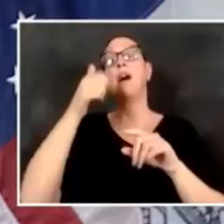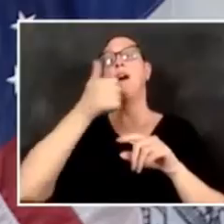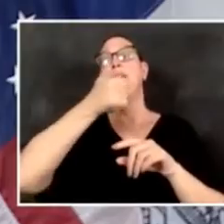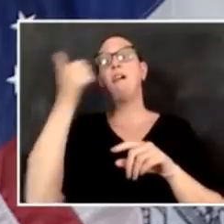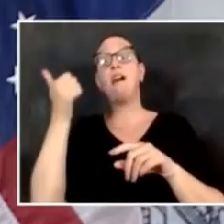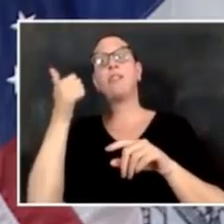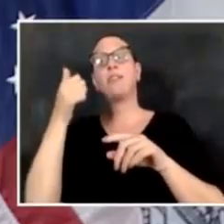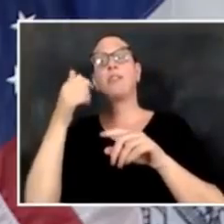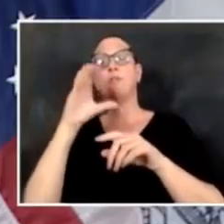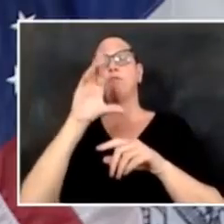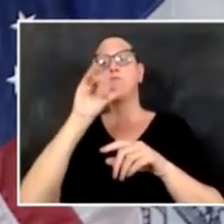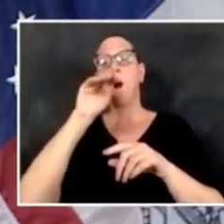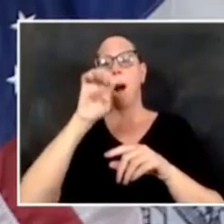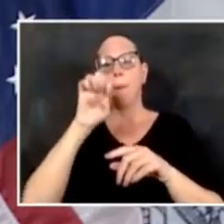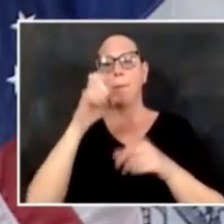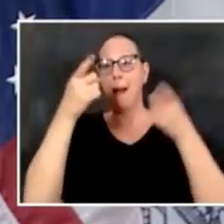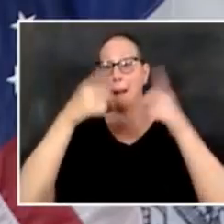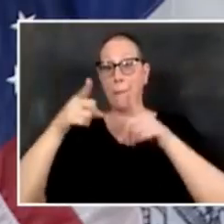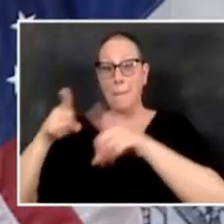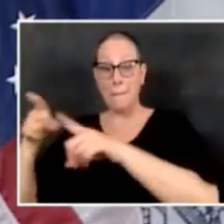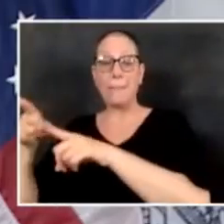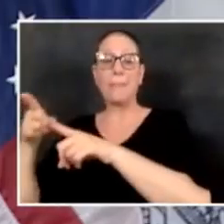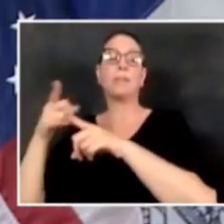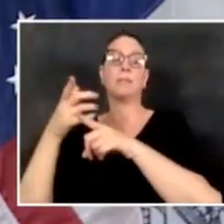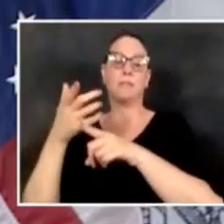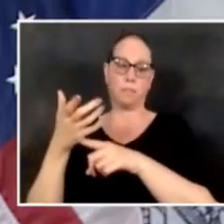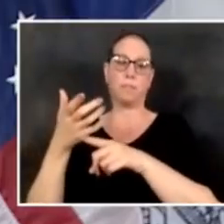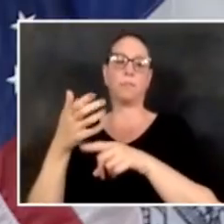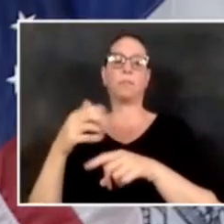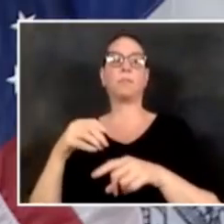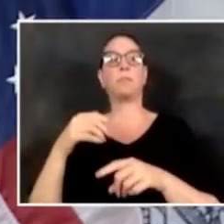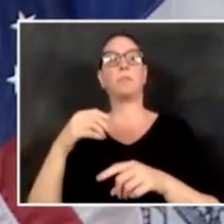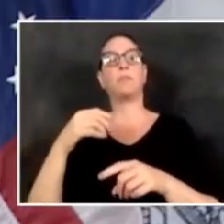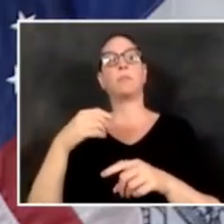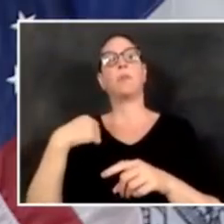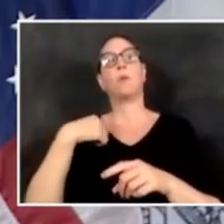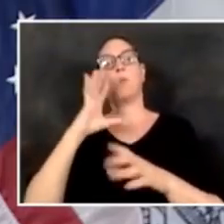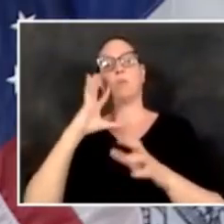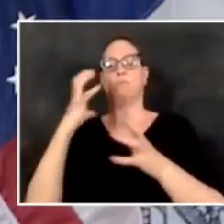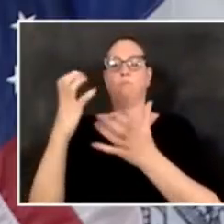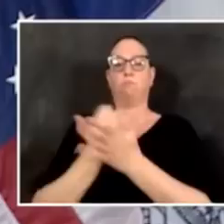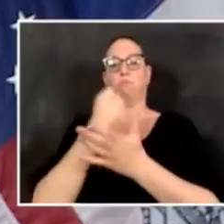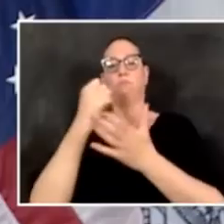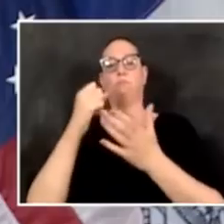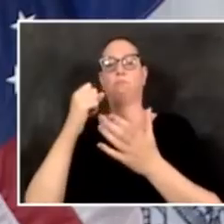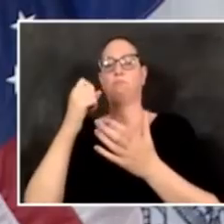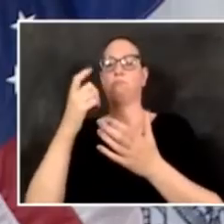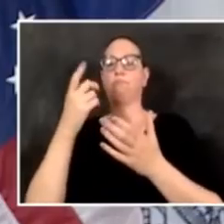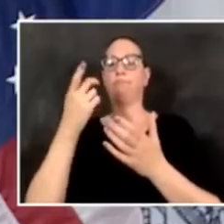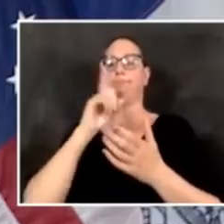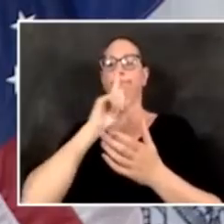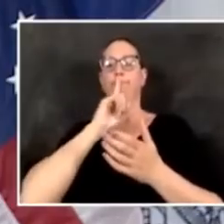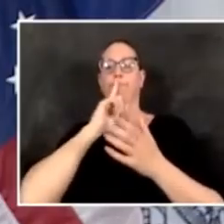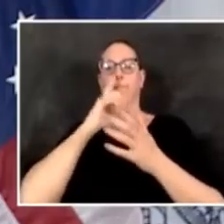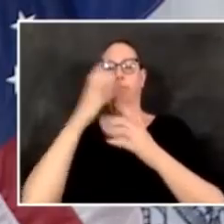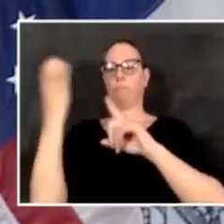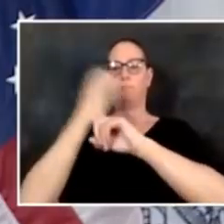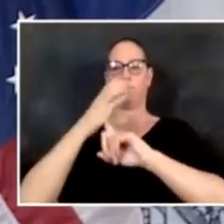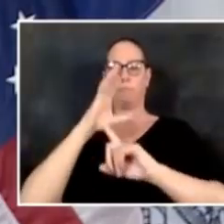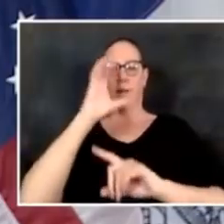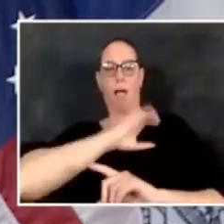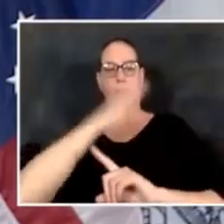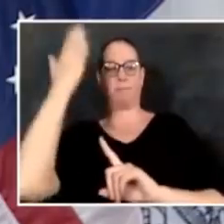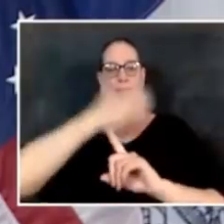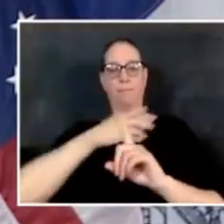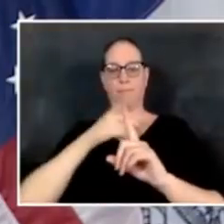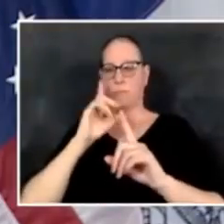engaging people participating in dice games where we recover firearms. 16 separate incidents just Saturday and Sunday,